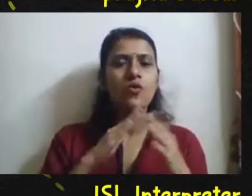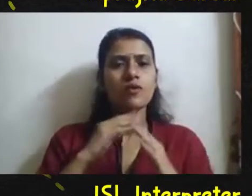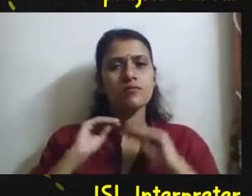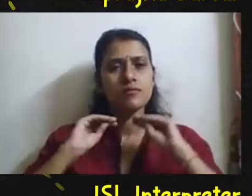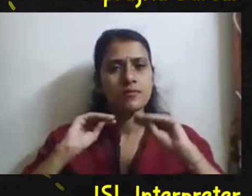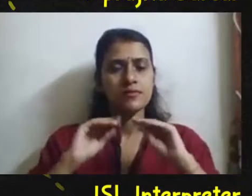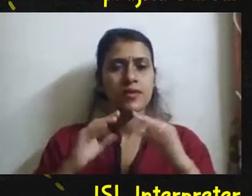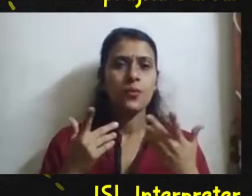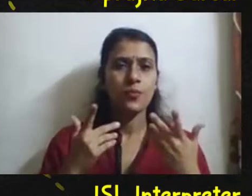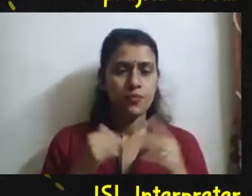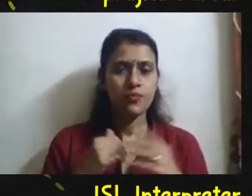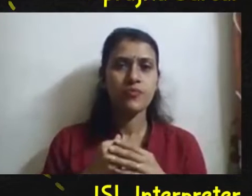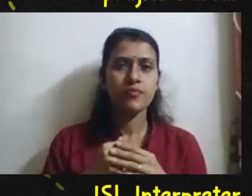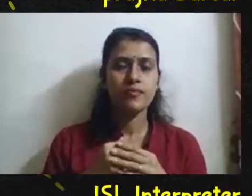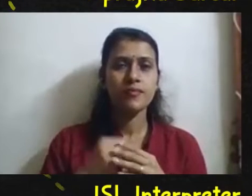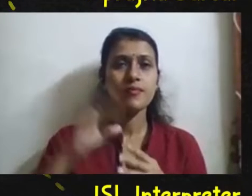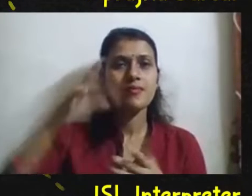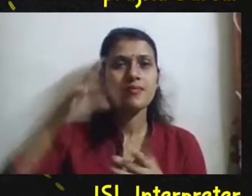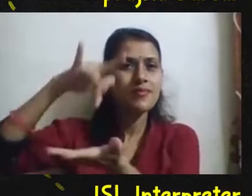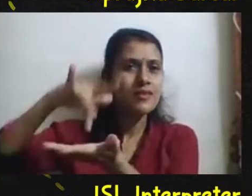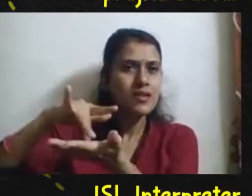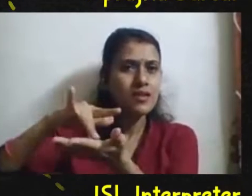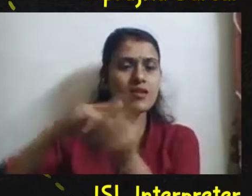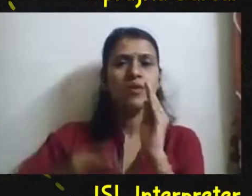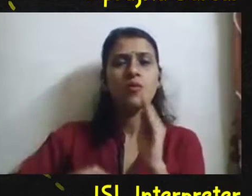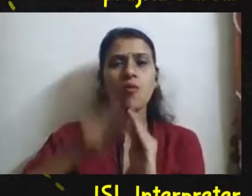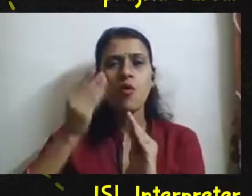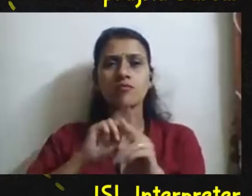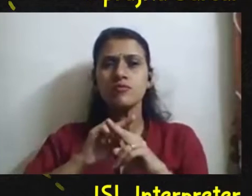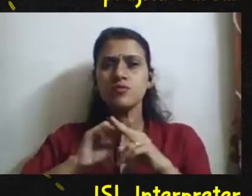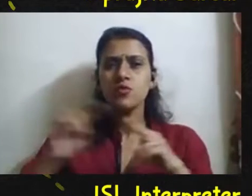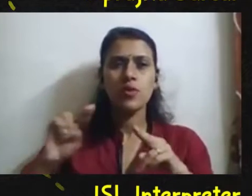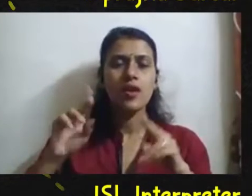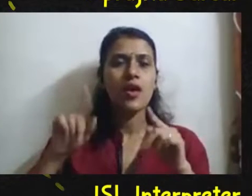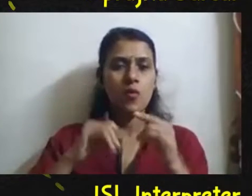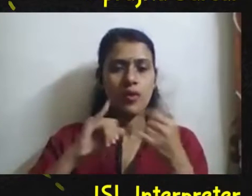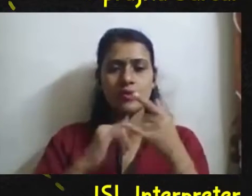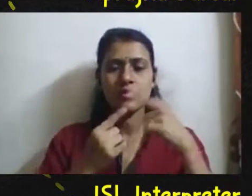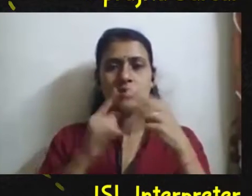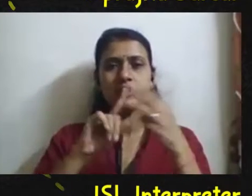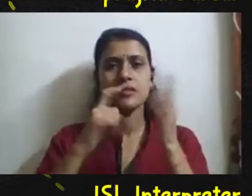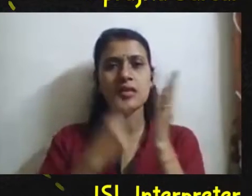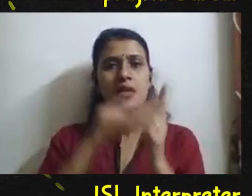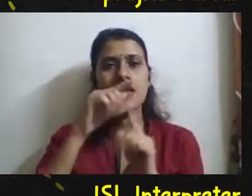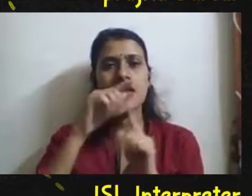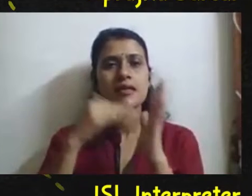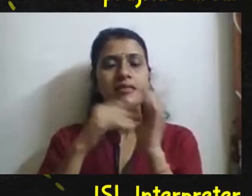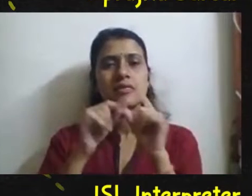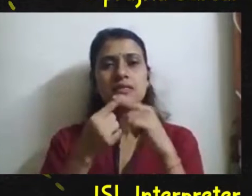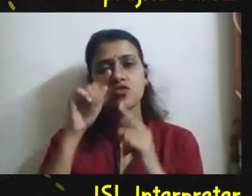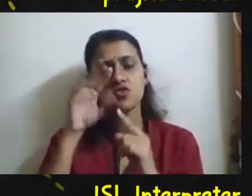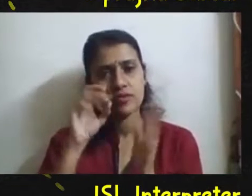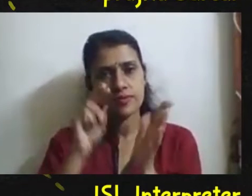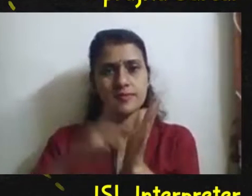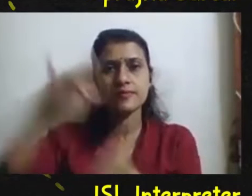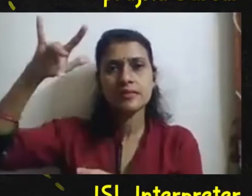centers started becoming purely sterilization centers by the 70s. And that